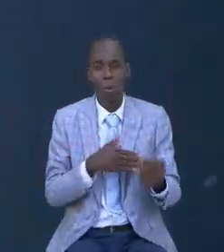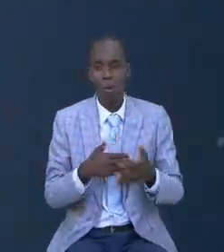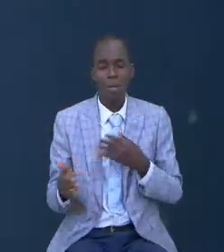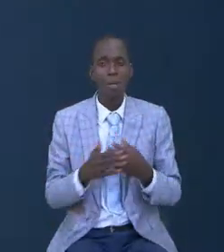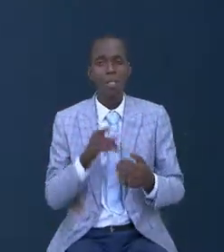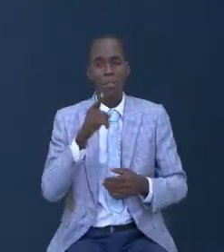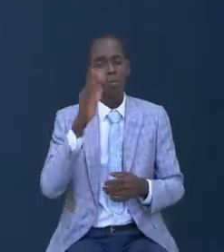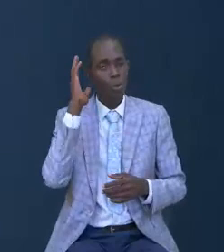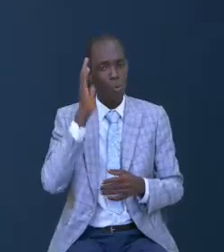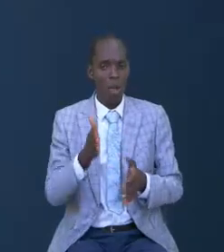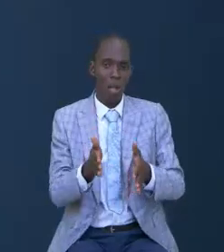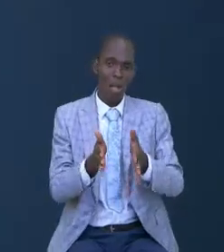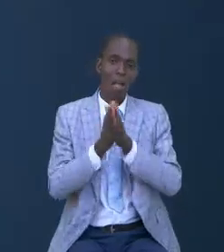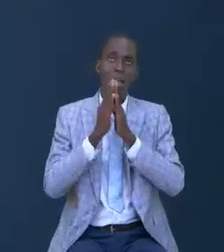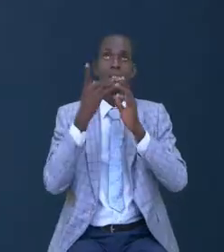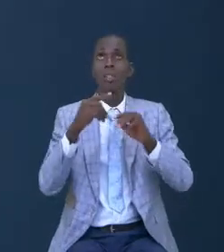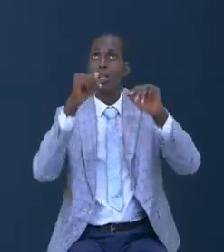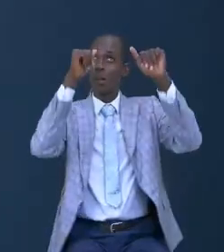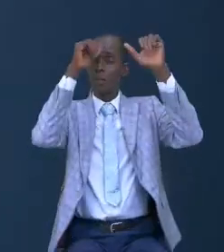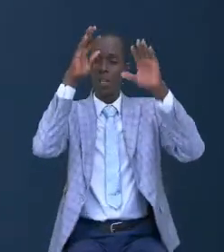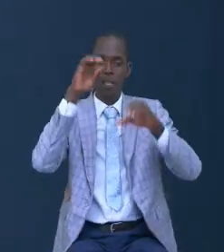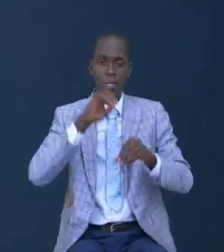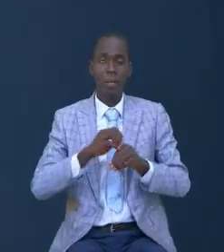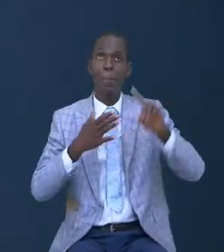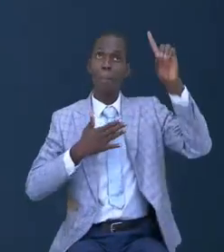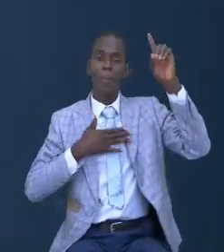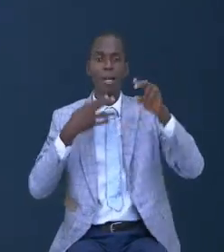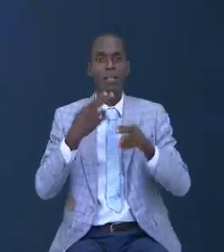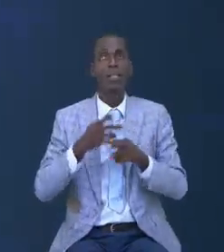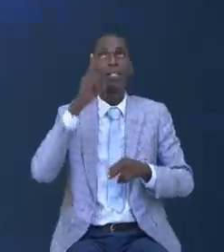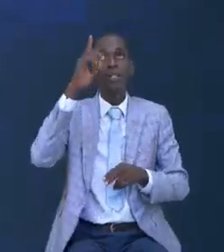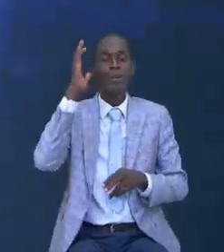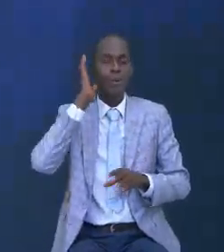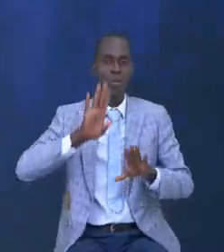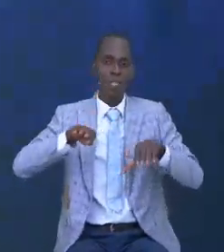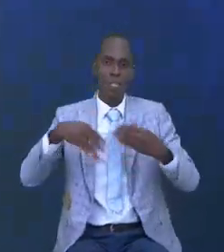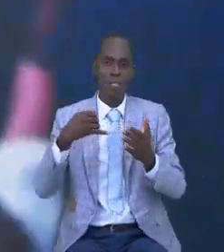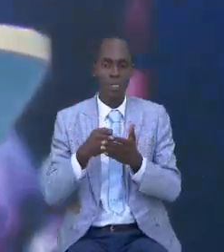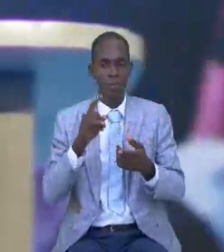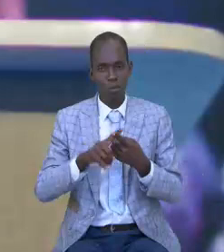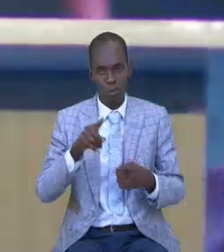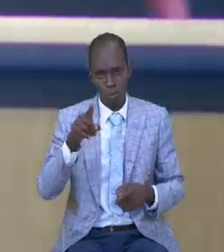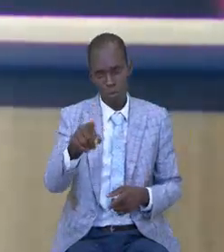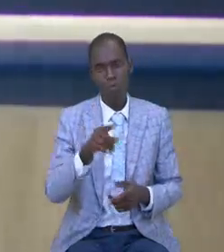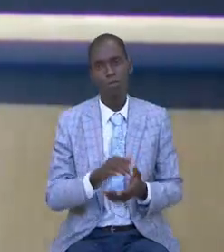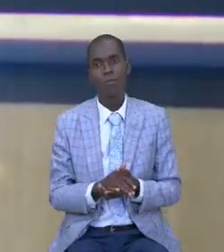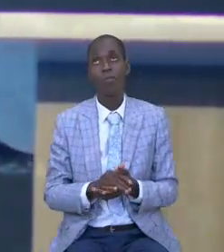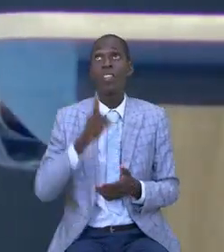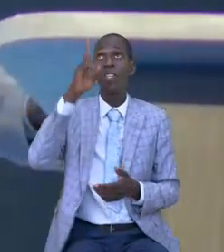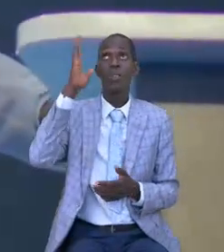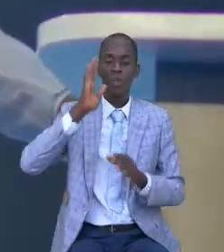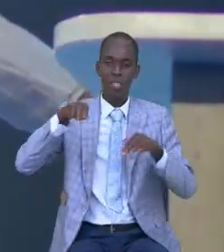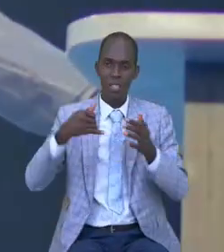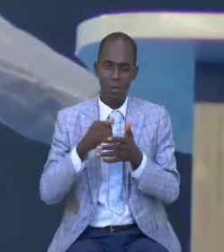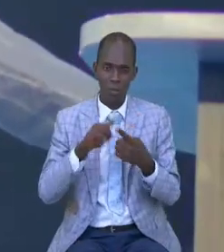shall ask the Father in my name, he'll give it you. He'll give